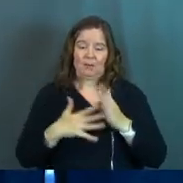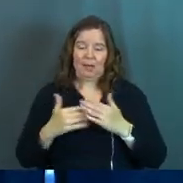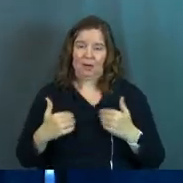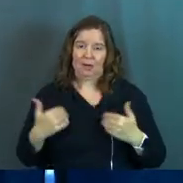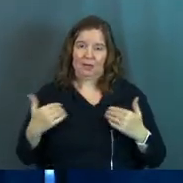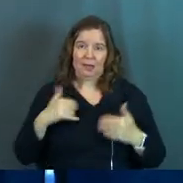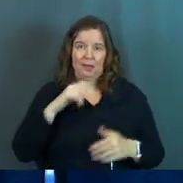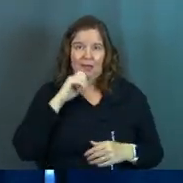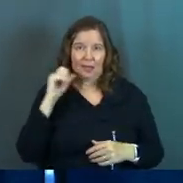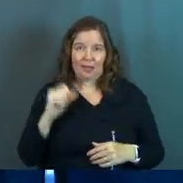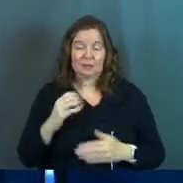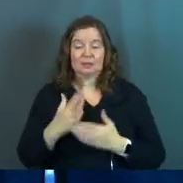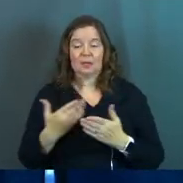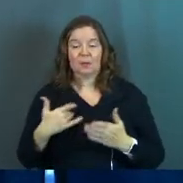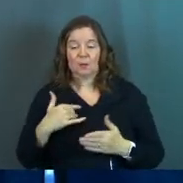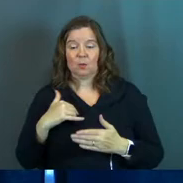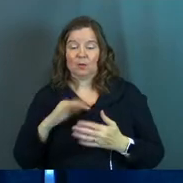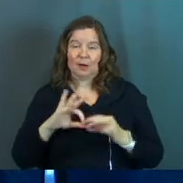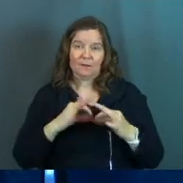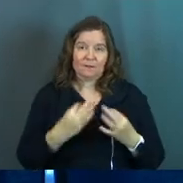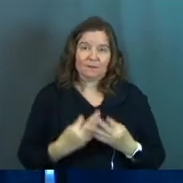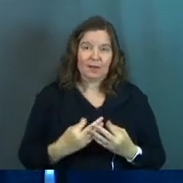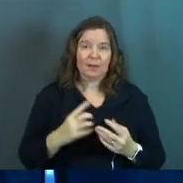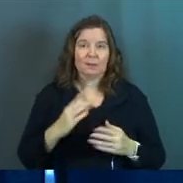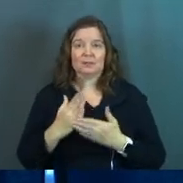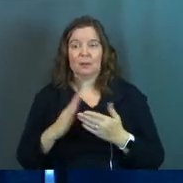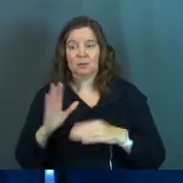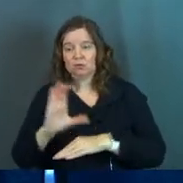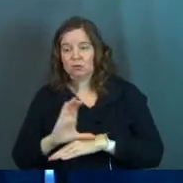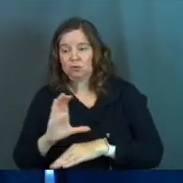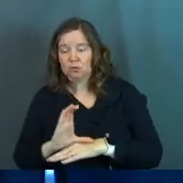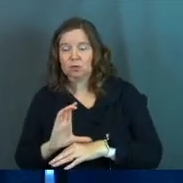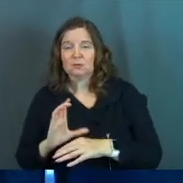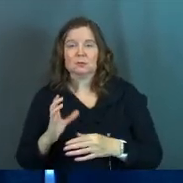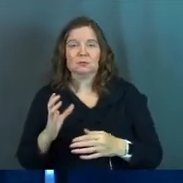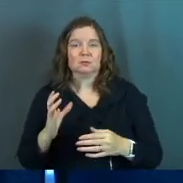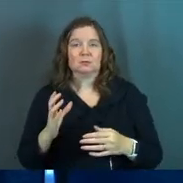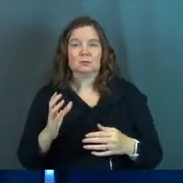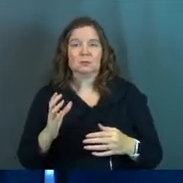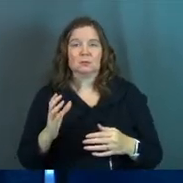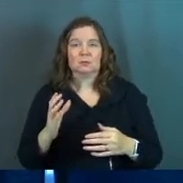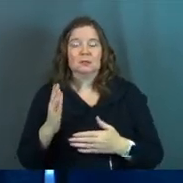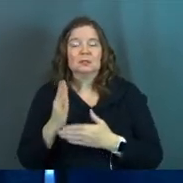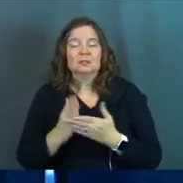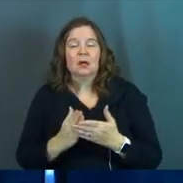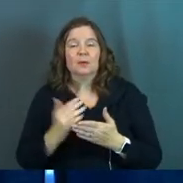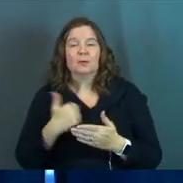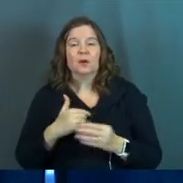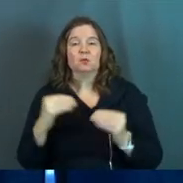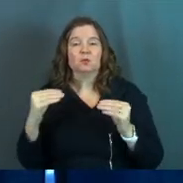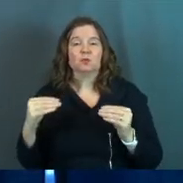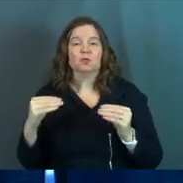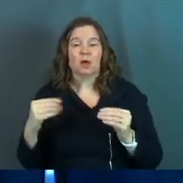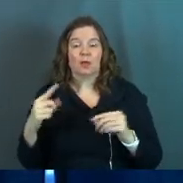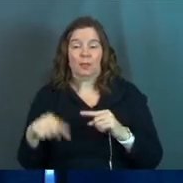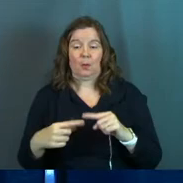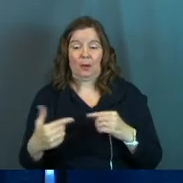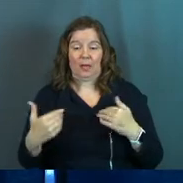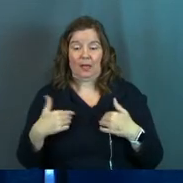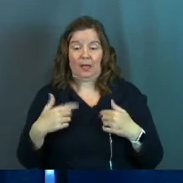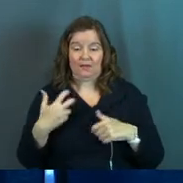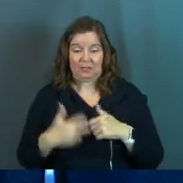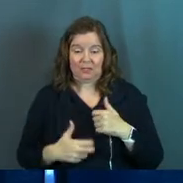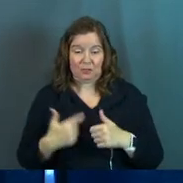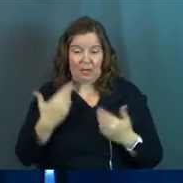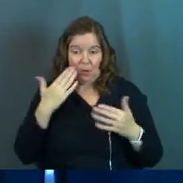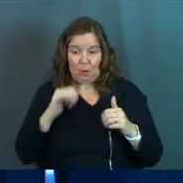at a young age, and some of it was in our families and some of it was in our churches. Some of us were taught that when I have an